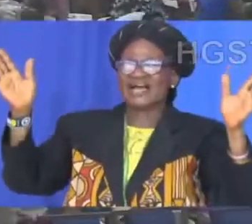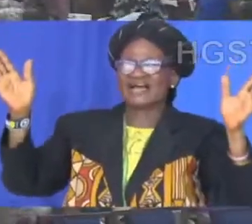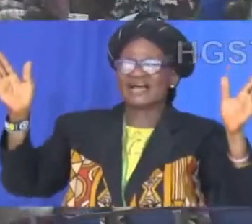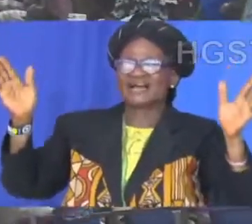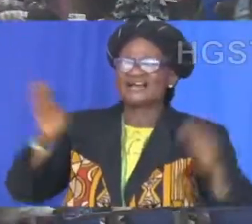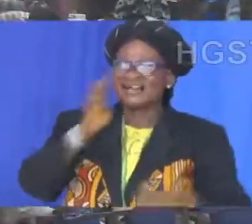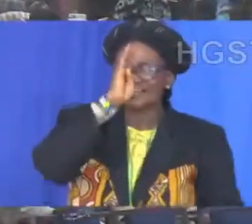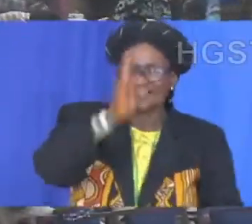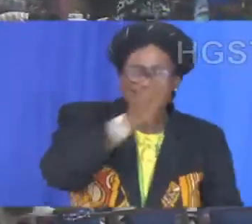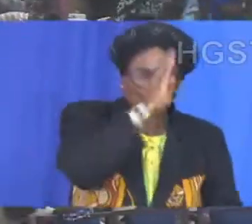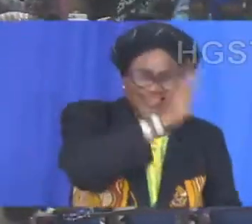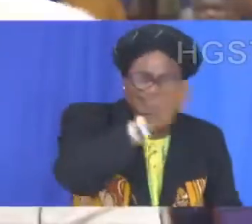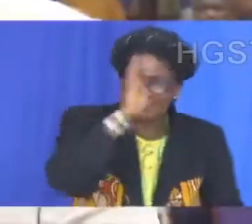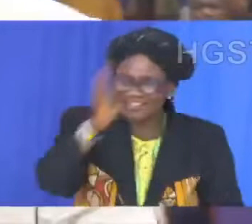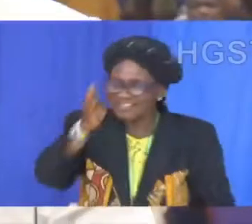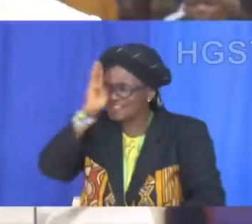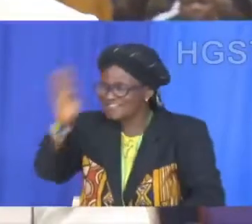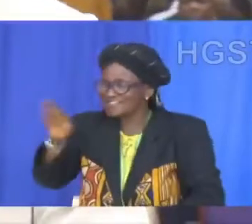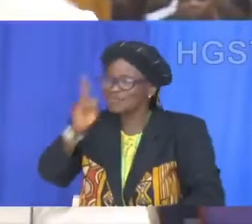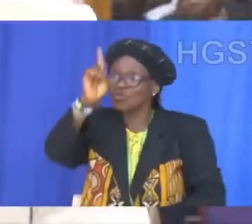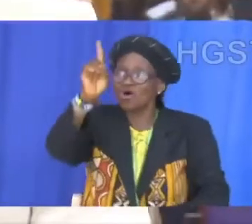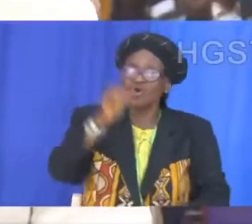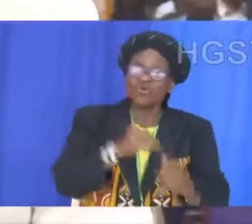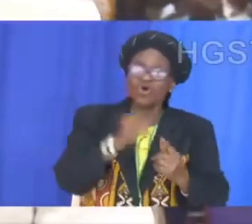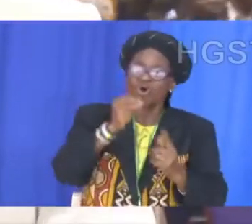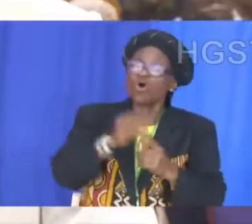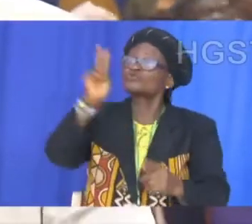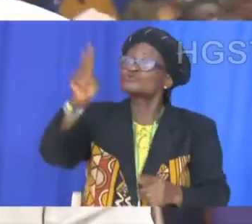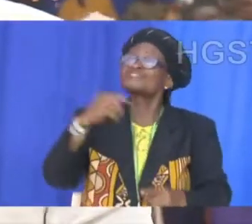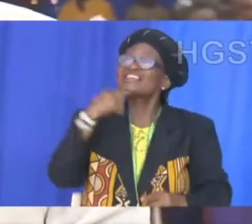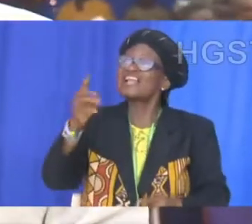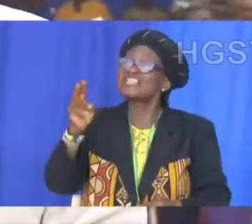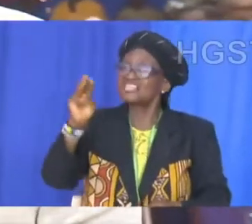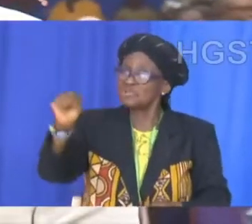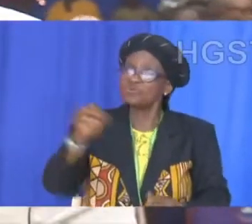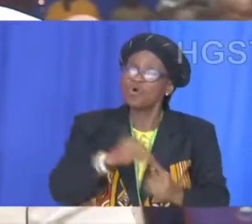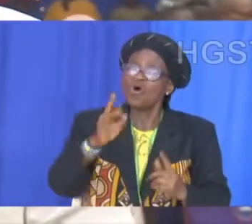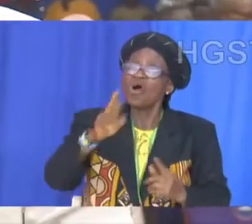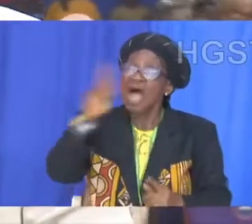Shake hands with one or two people, tell him or her, whether the devil likes it or not.